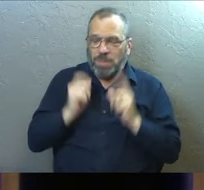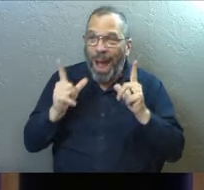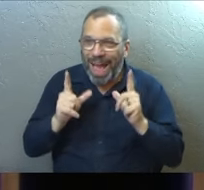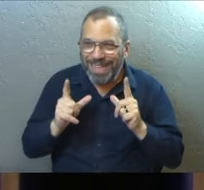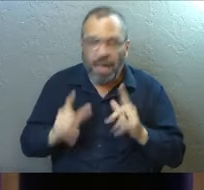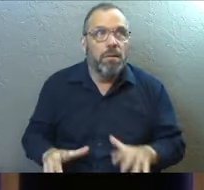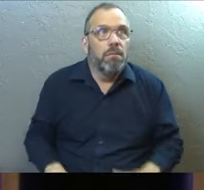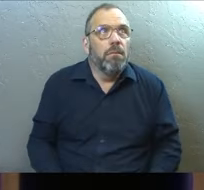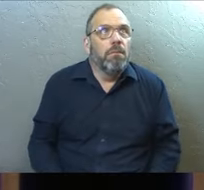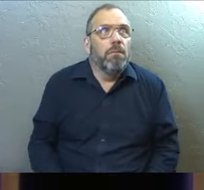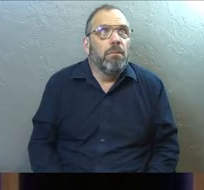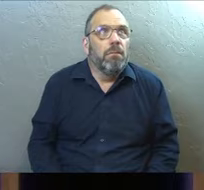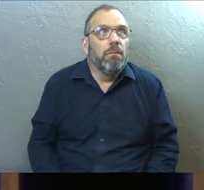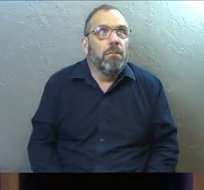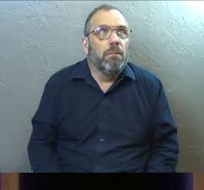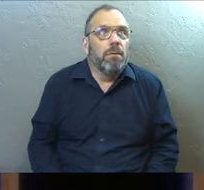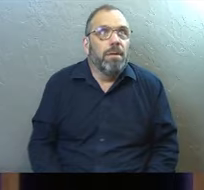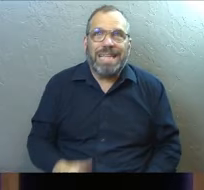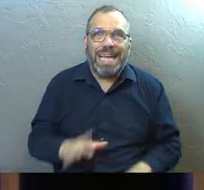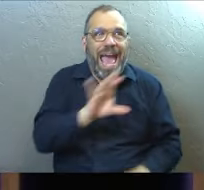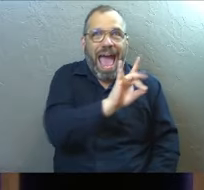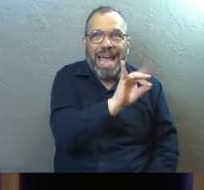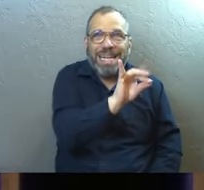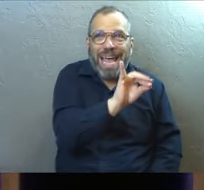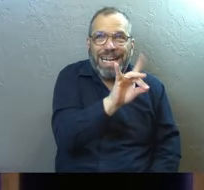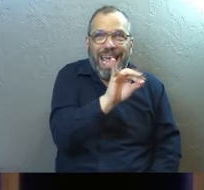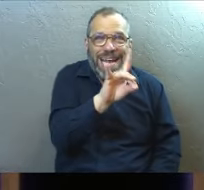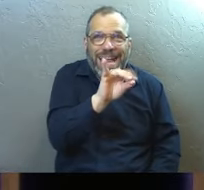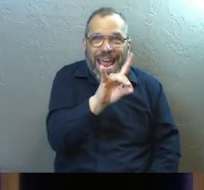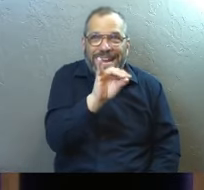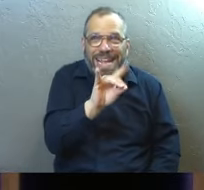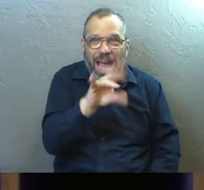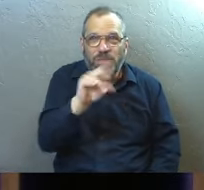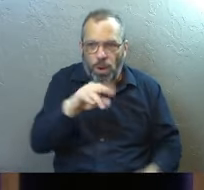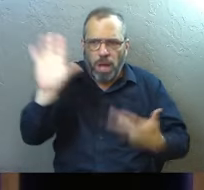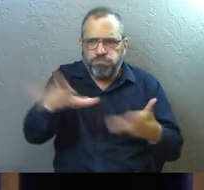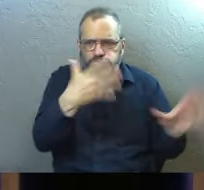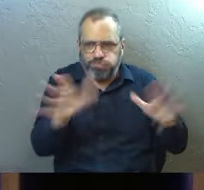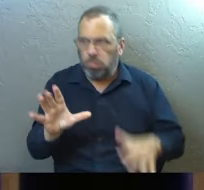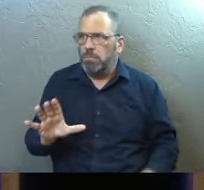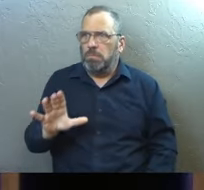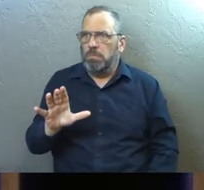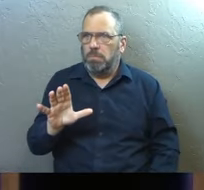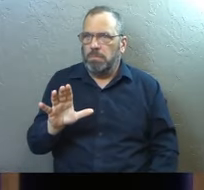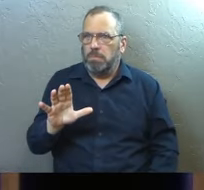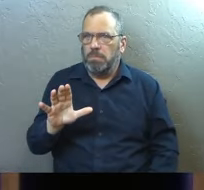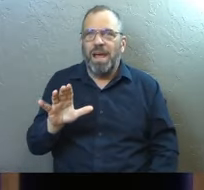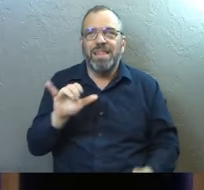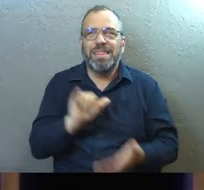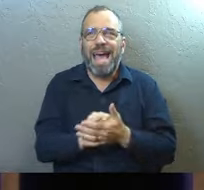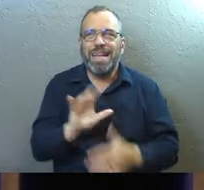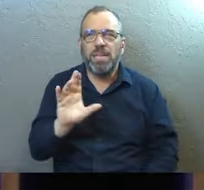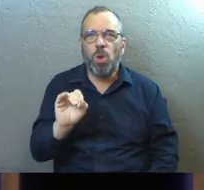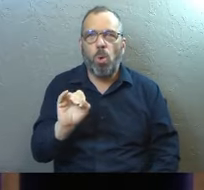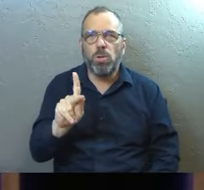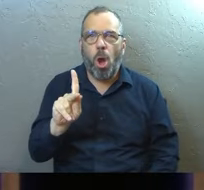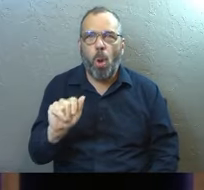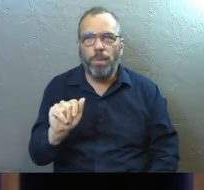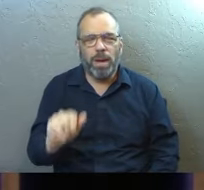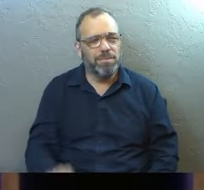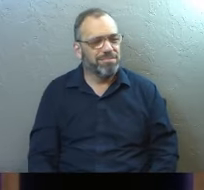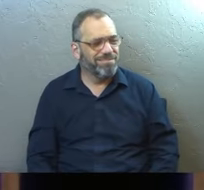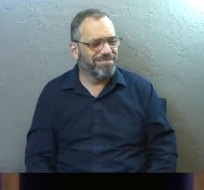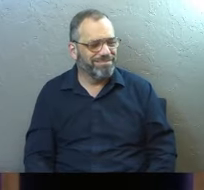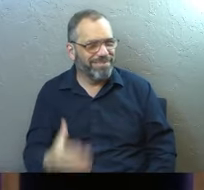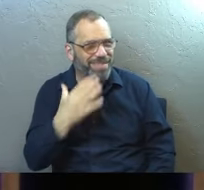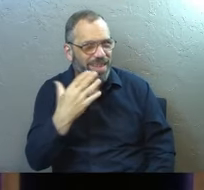you know what I mean? Just like, it's like 80 degrees, 80 degrees, 80 degrees, 30, rain, wind, boom, you know? So that's Oklahoma for you though, but glad you